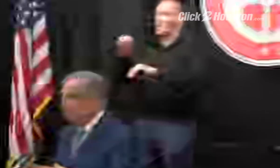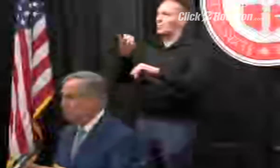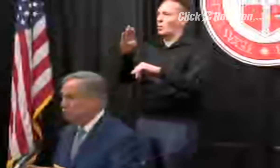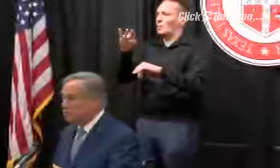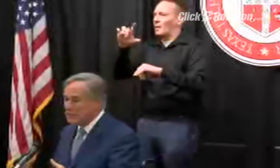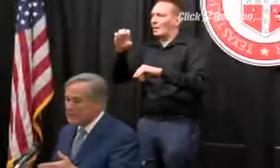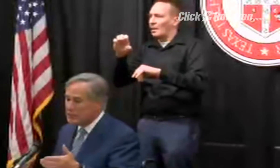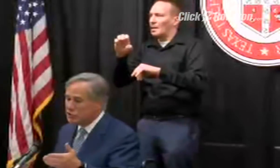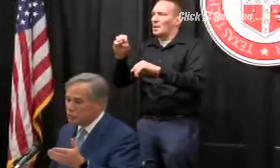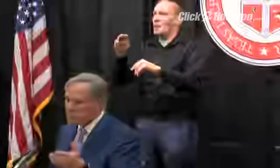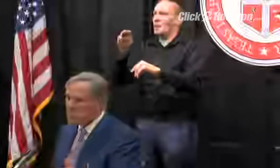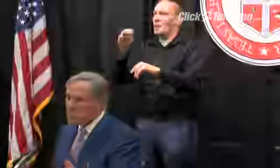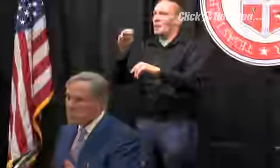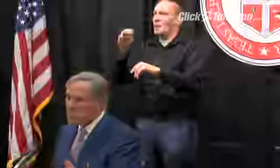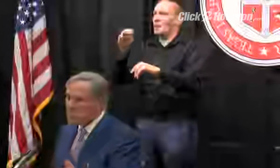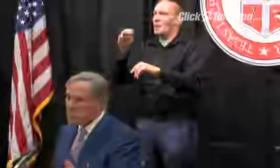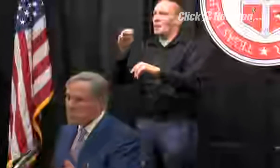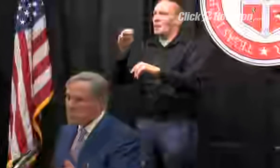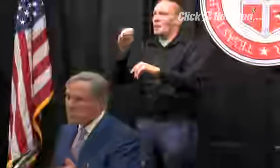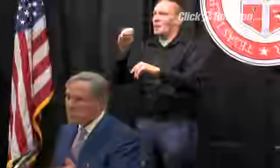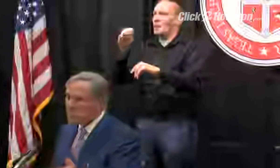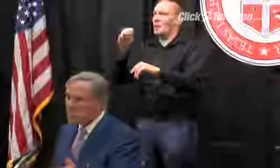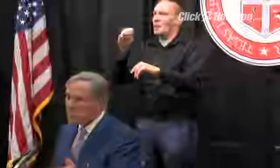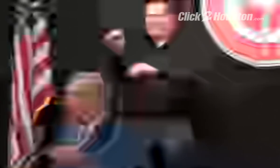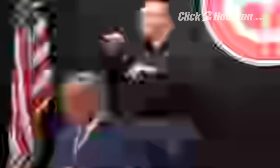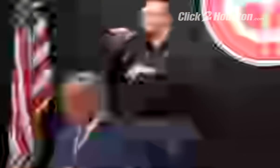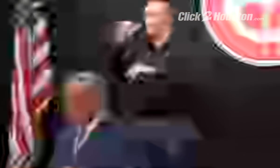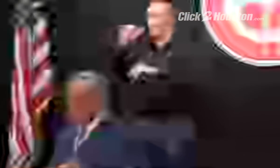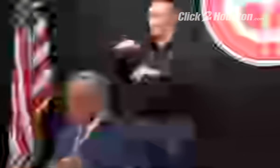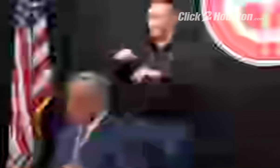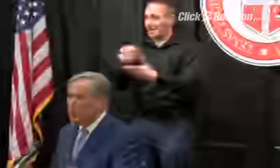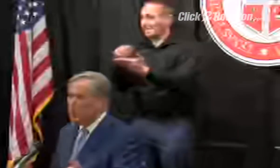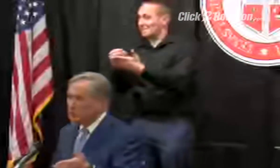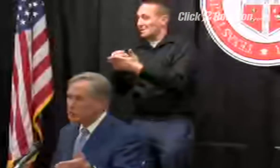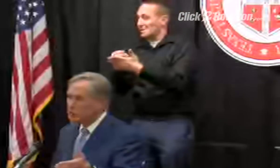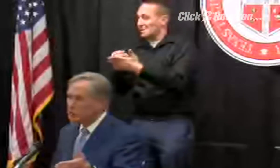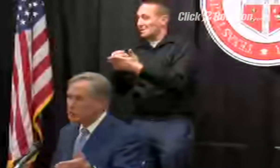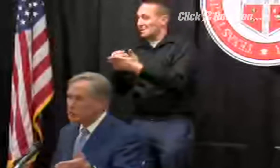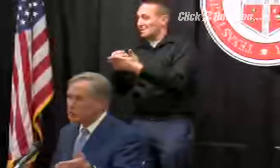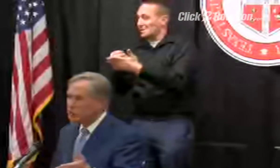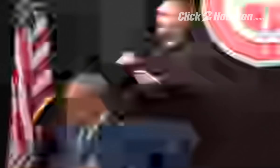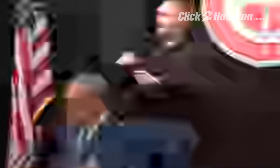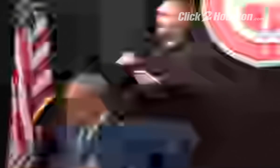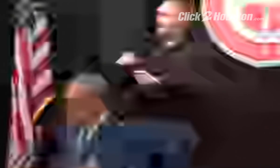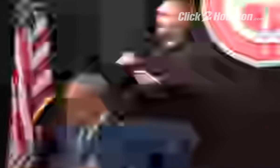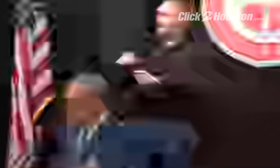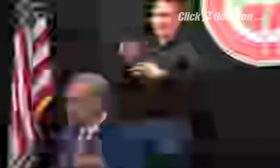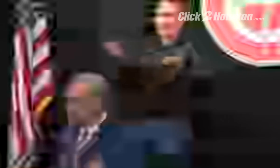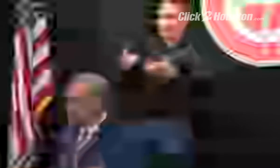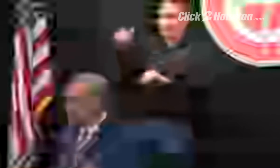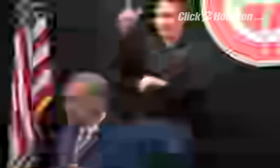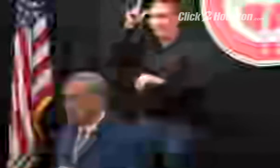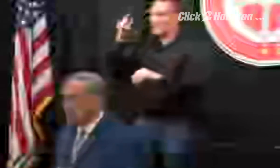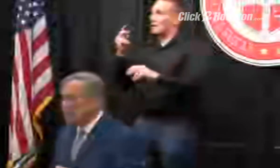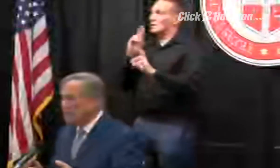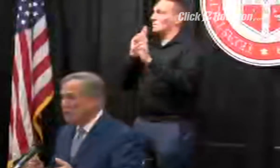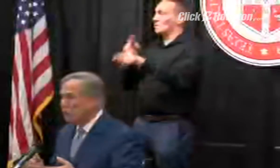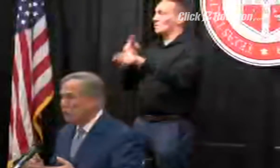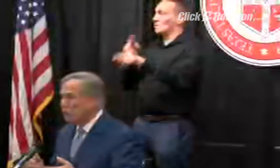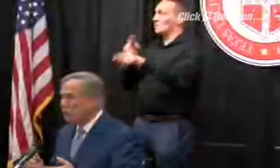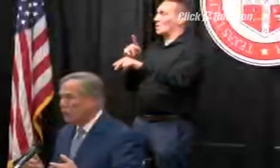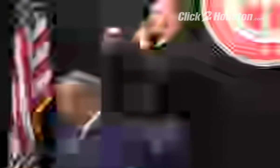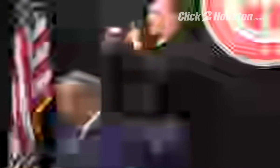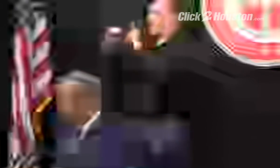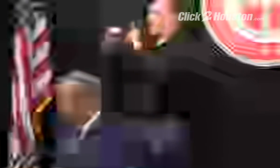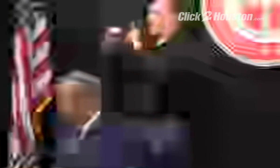being used in this response that you're seeing in Lubbock, Texas right now, the response that you're seeing in El Paso, Texas right now, et cetera. And we